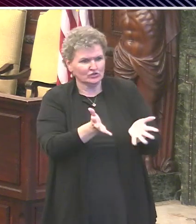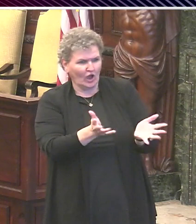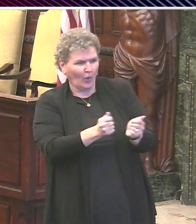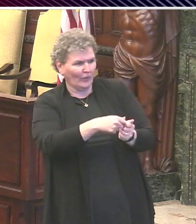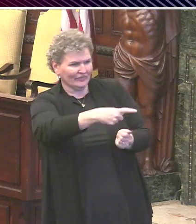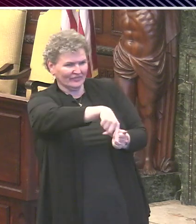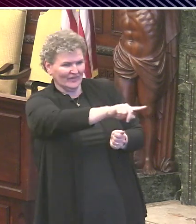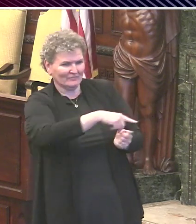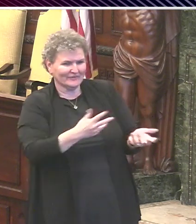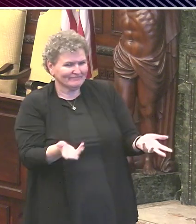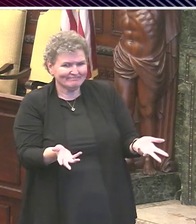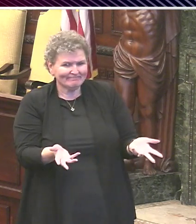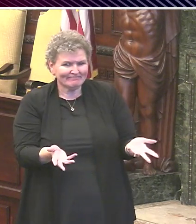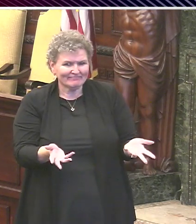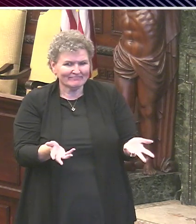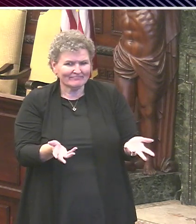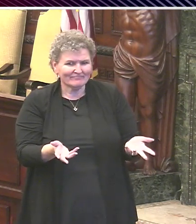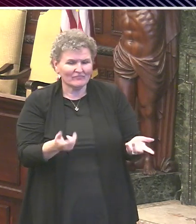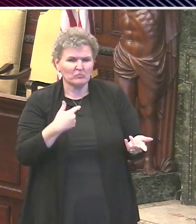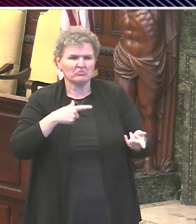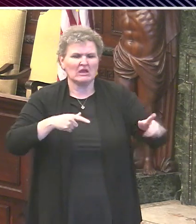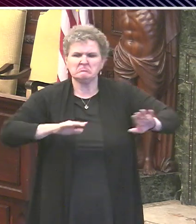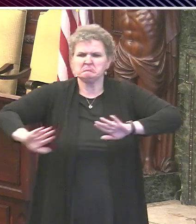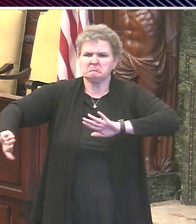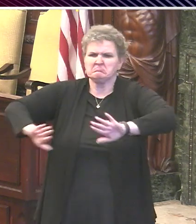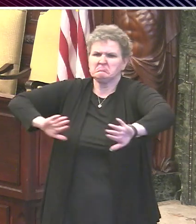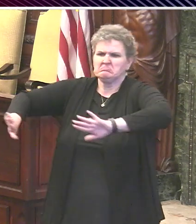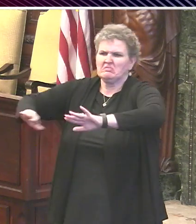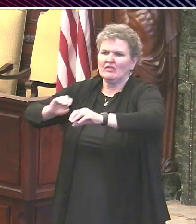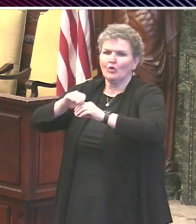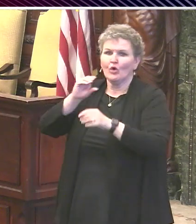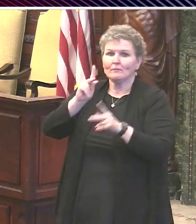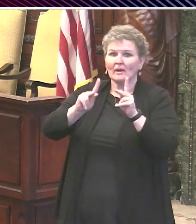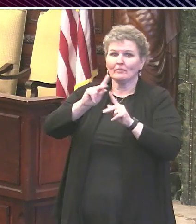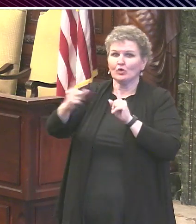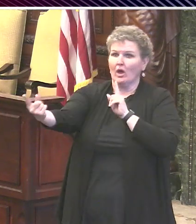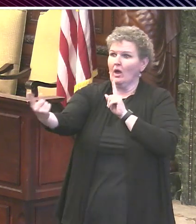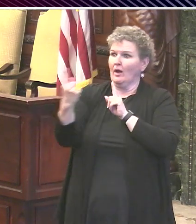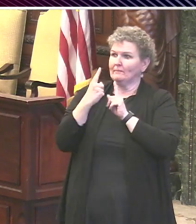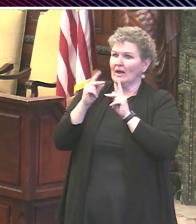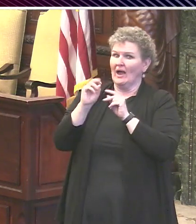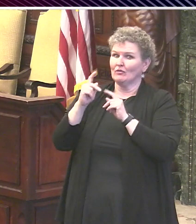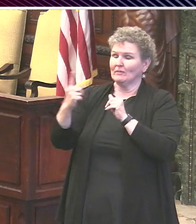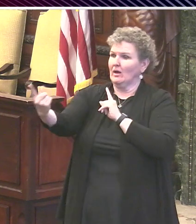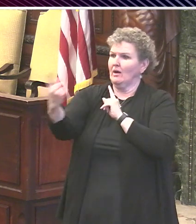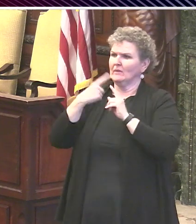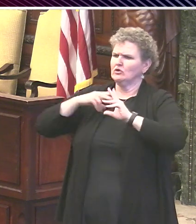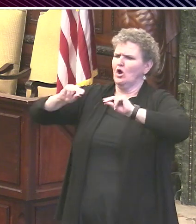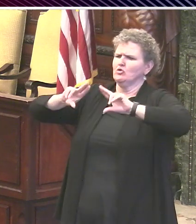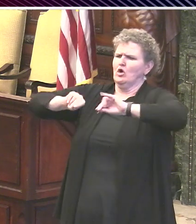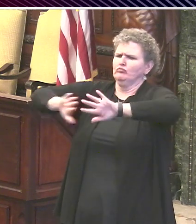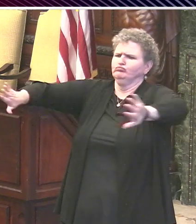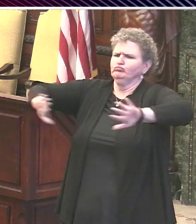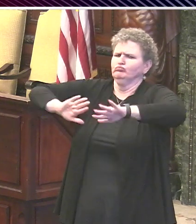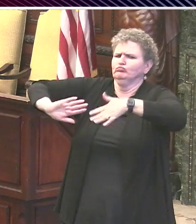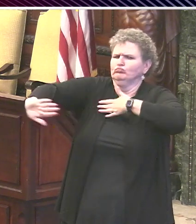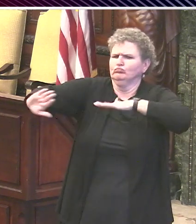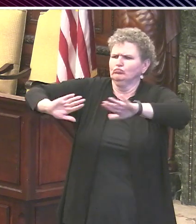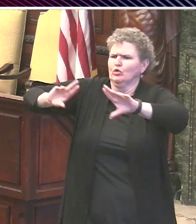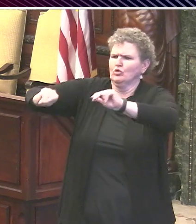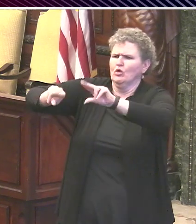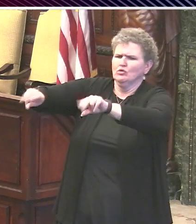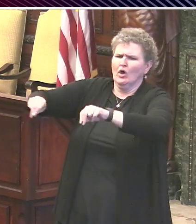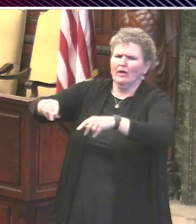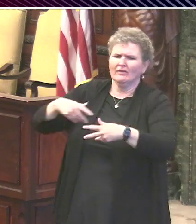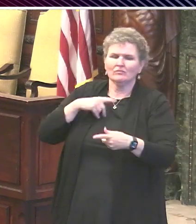stop our outreach people, non-police outreach people, from interacting with folks to see what their needs are. And that's a big issue because